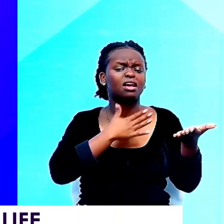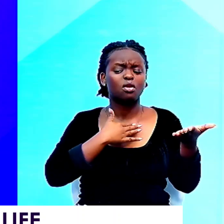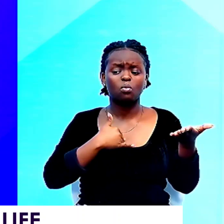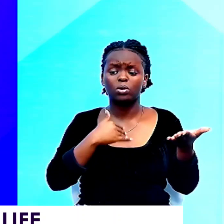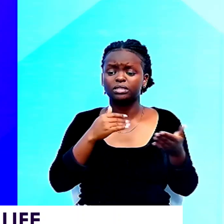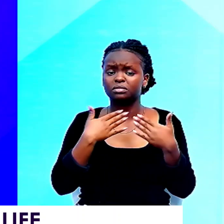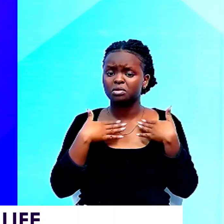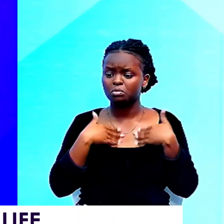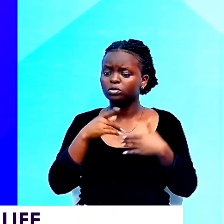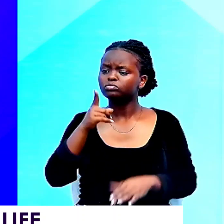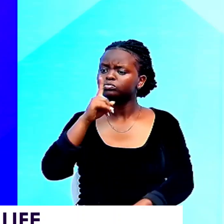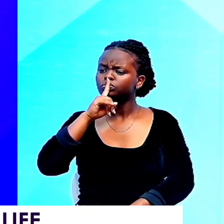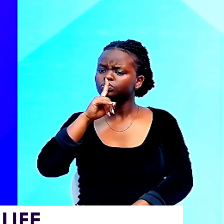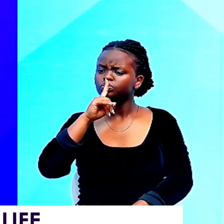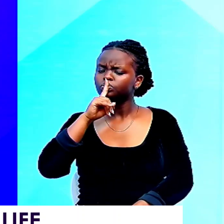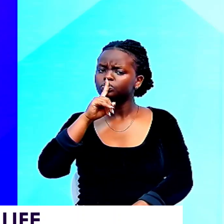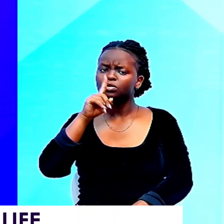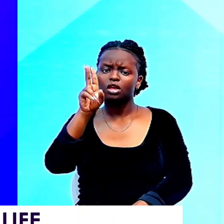use words that provoke them,